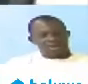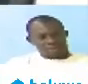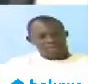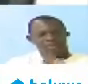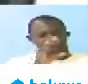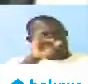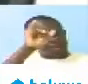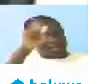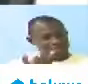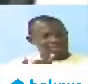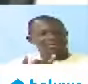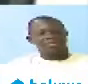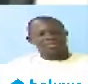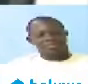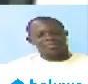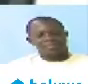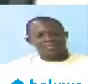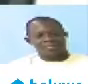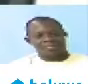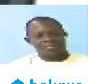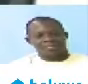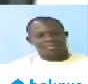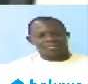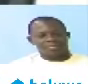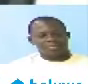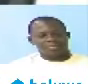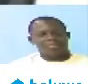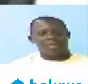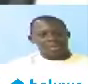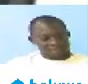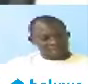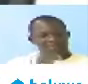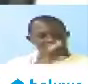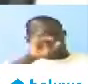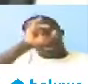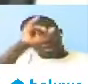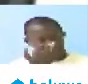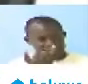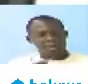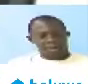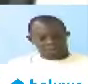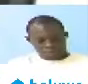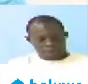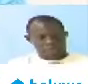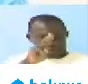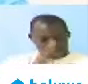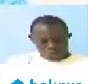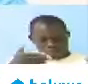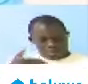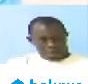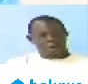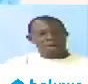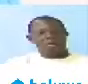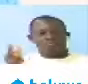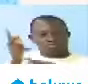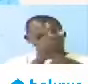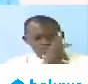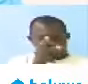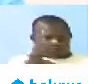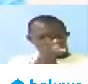basic in the nyaman, basic in the nyaman, na bori karo, karo lorin dandang ole ninkido. Yes, Because just as I am sitting here,